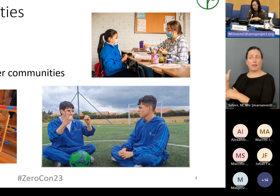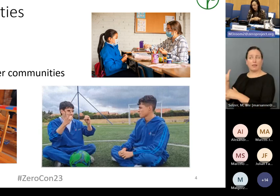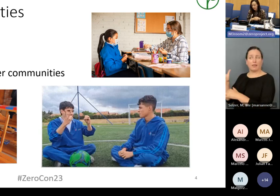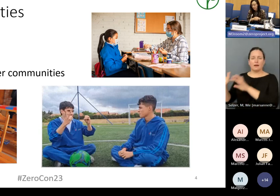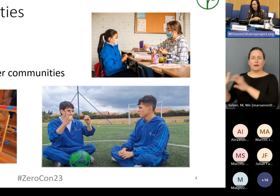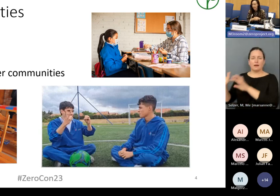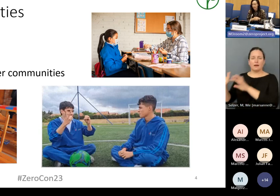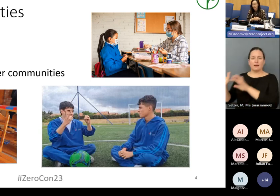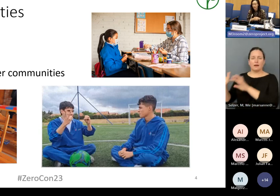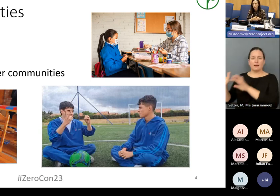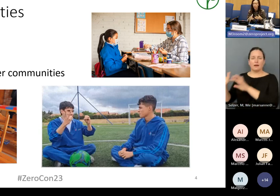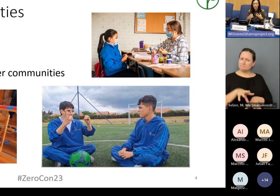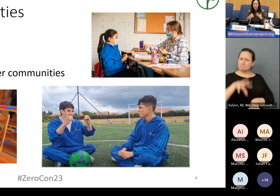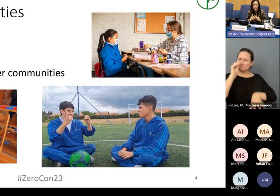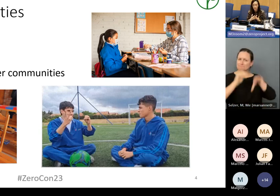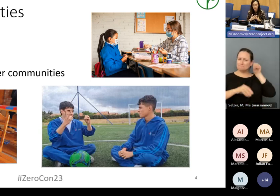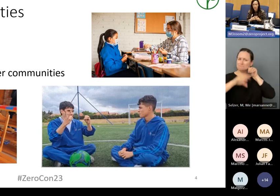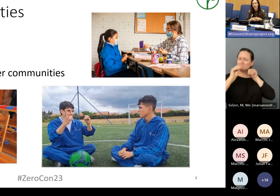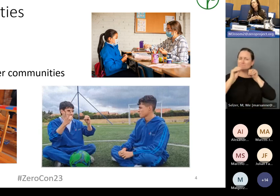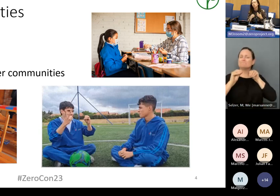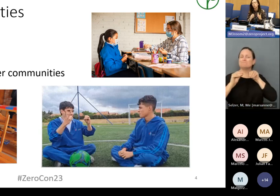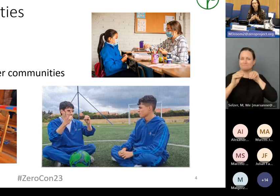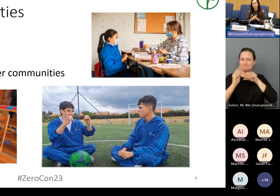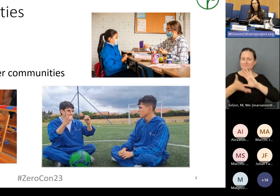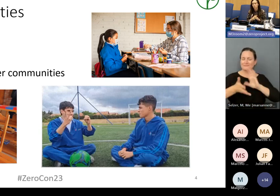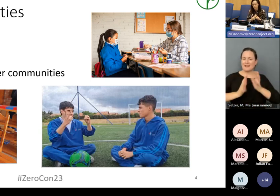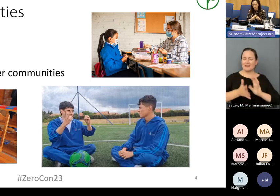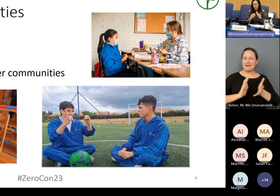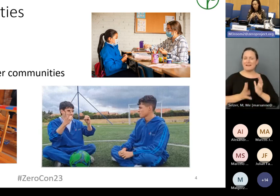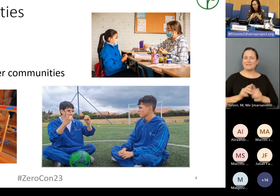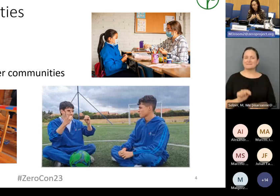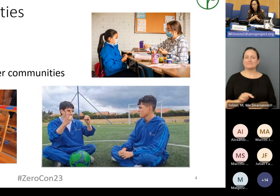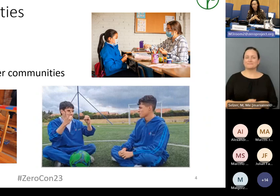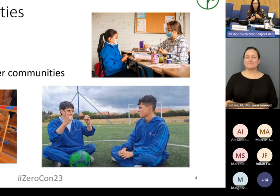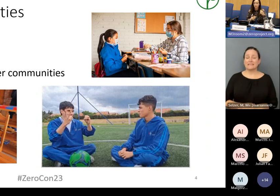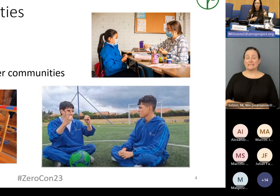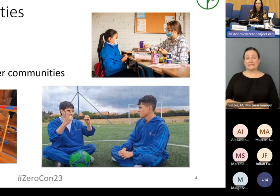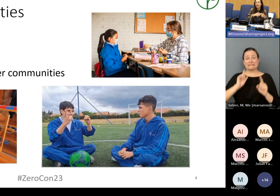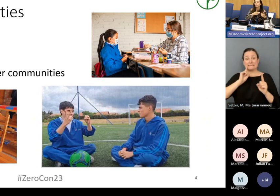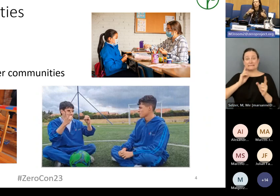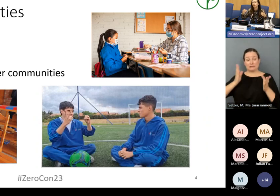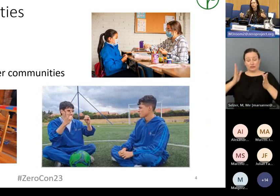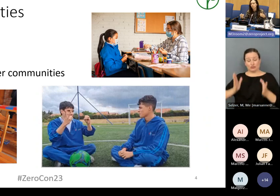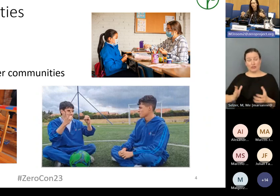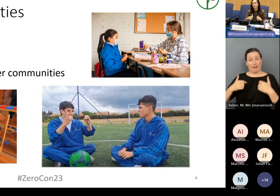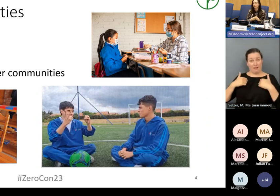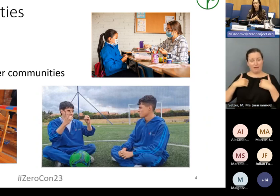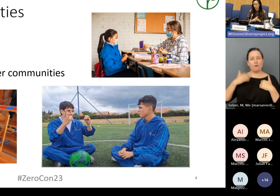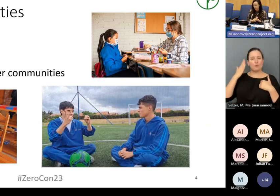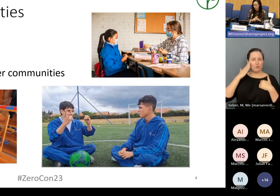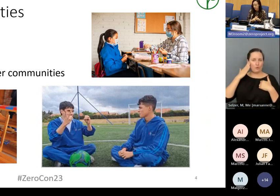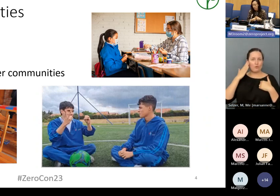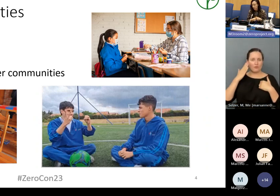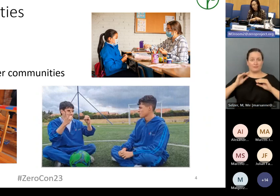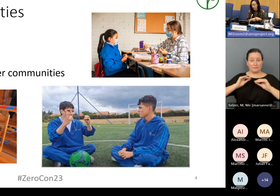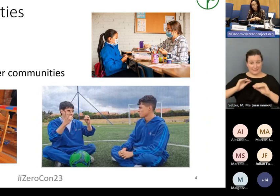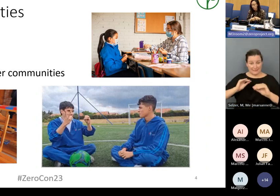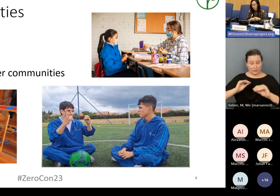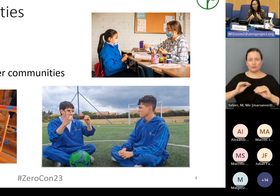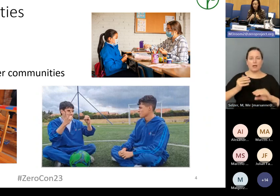And our teachers have a special preparation before and during the process of teaching